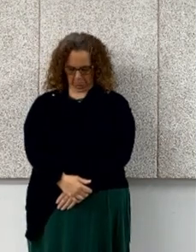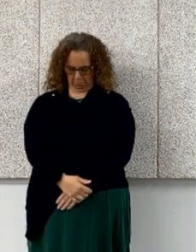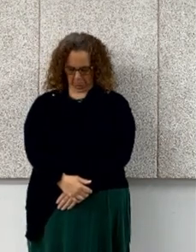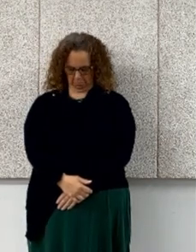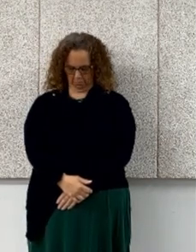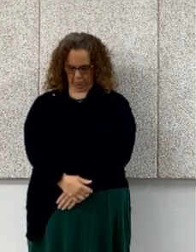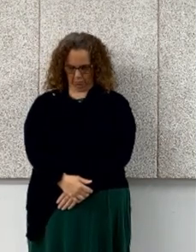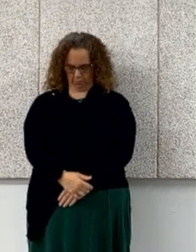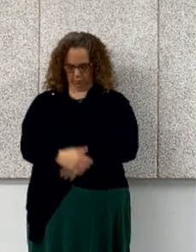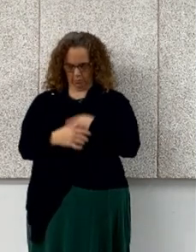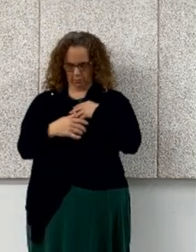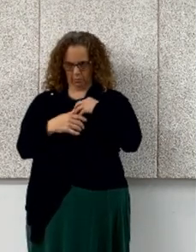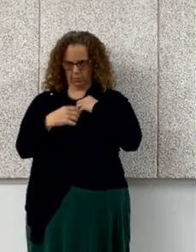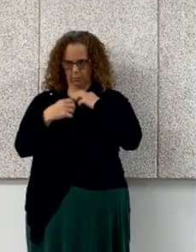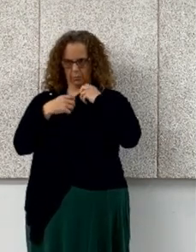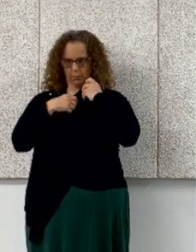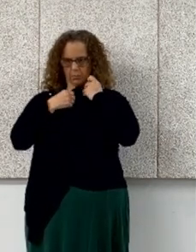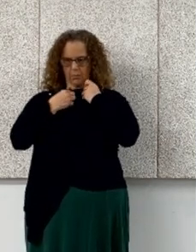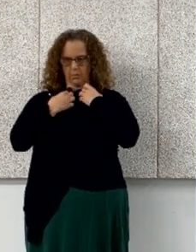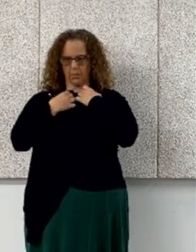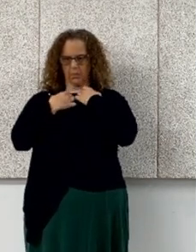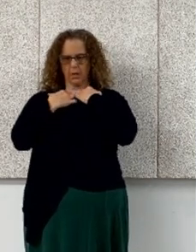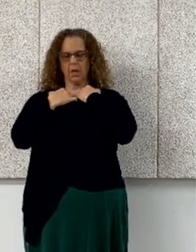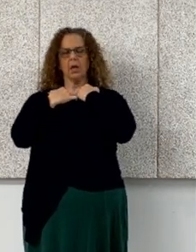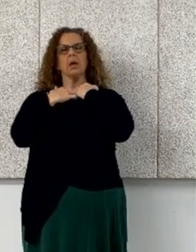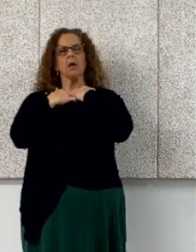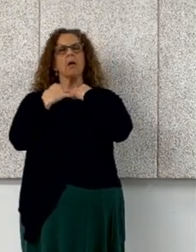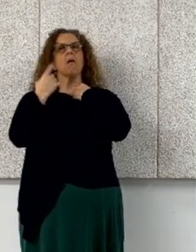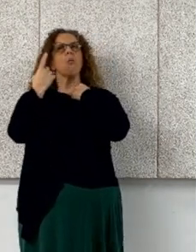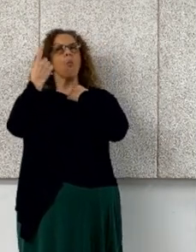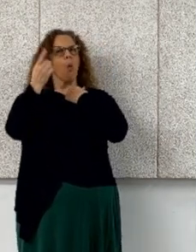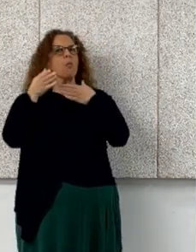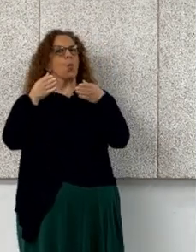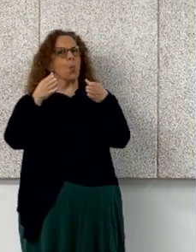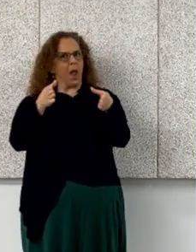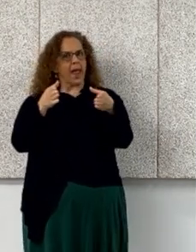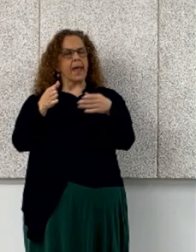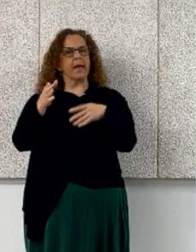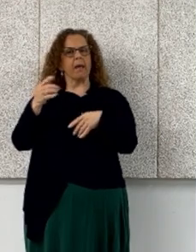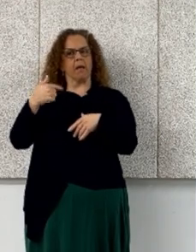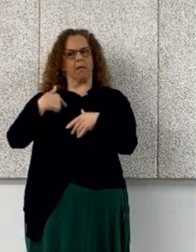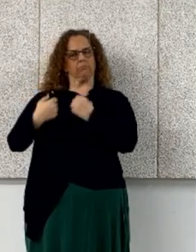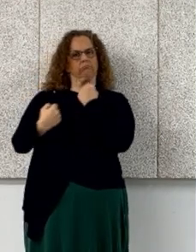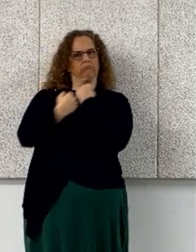You know, one of the things, the ways that Tori supported me, which